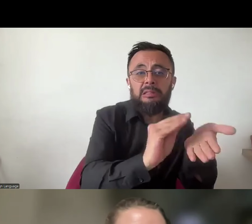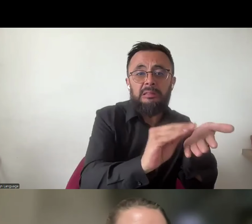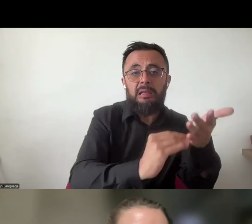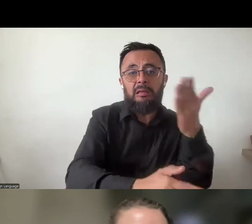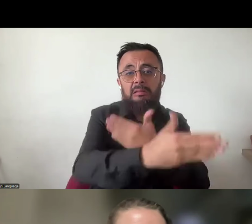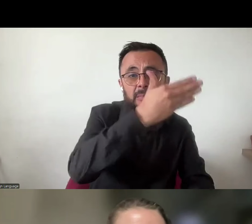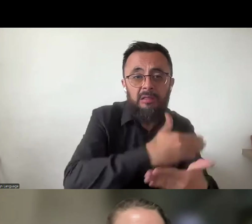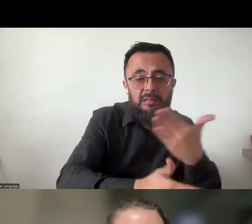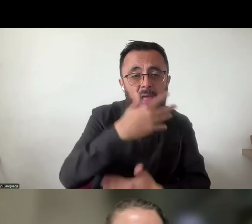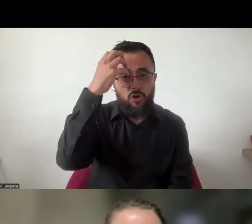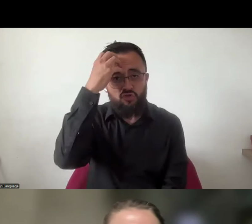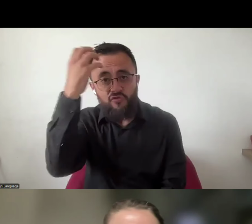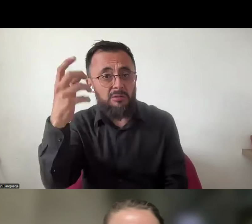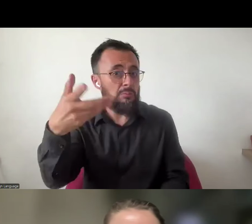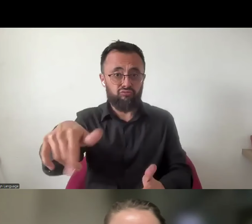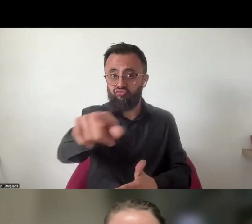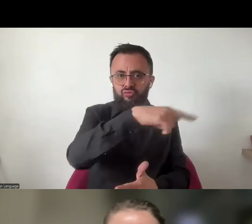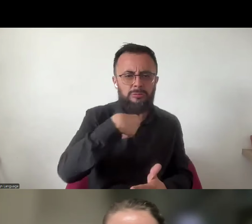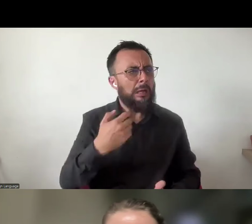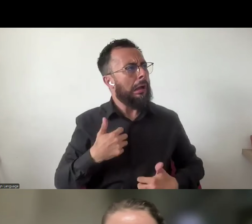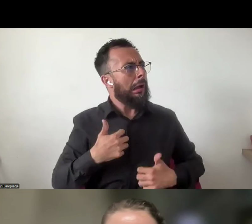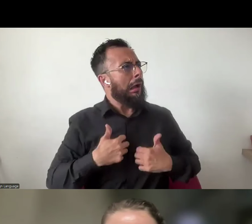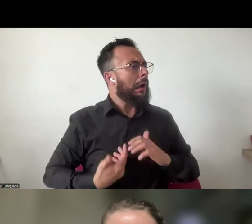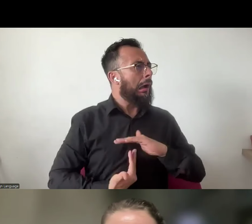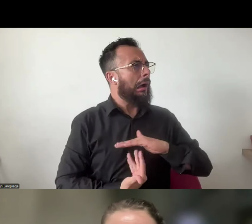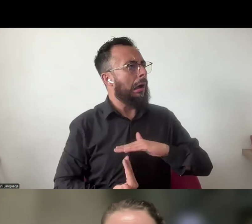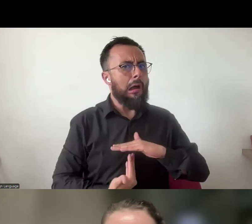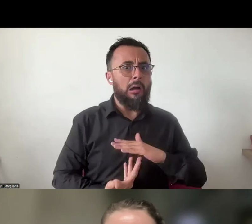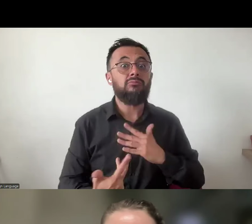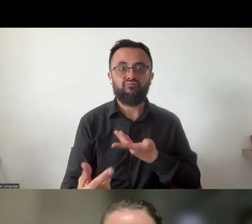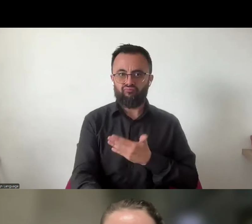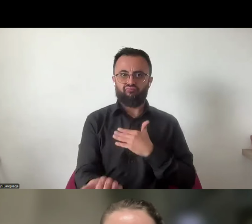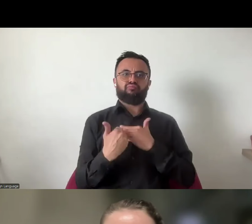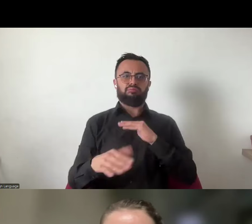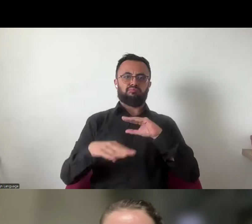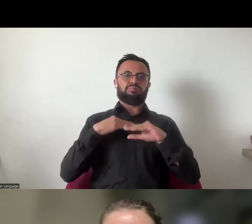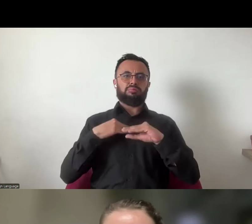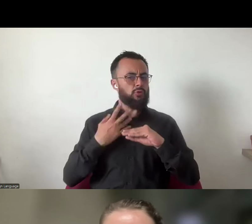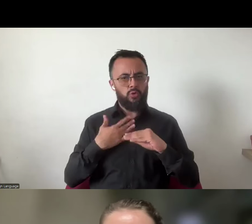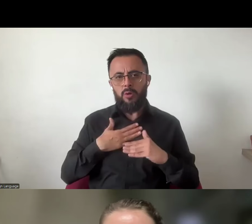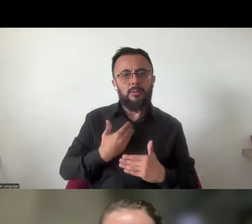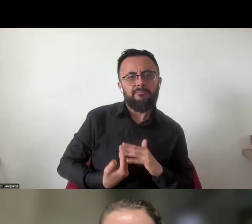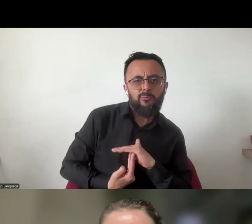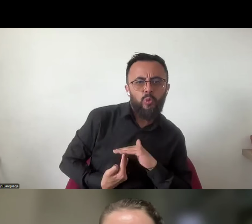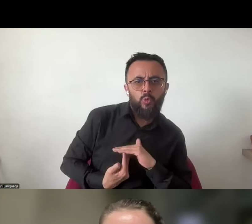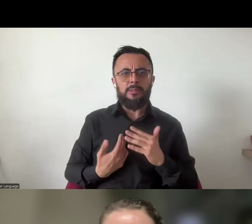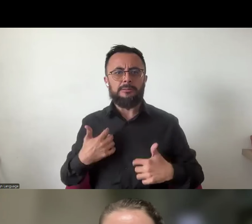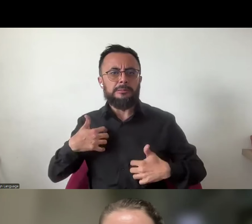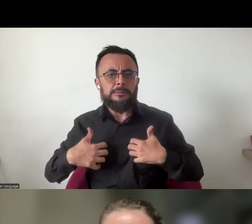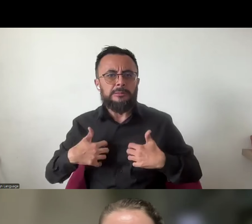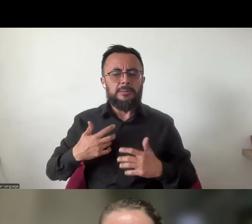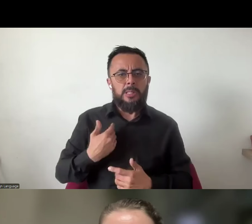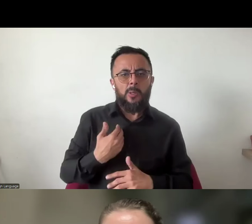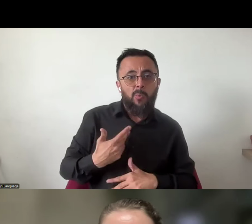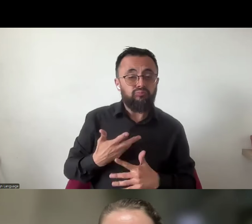secretariats interested in implementing this action guide, I'm available